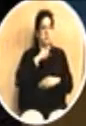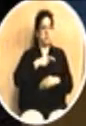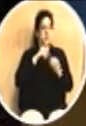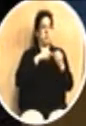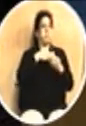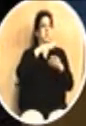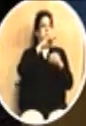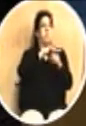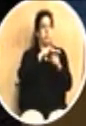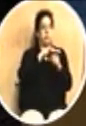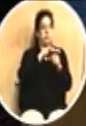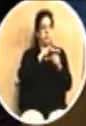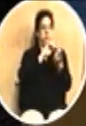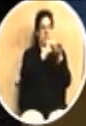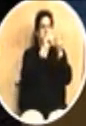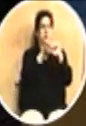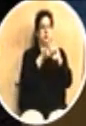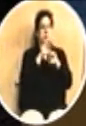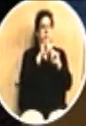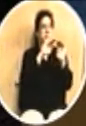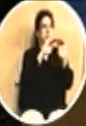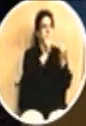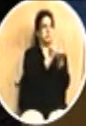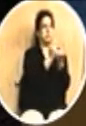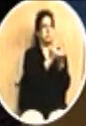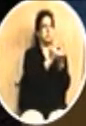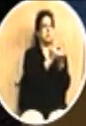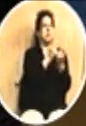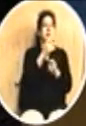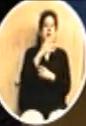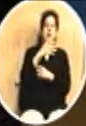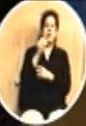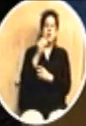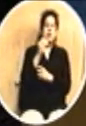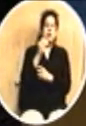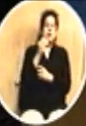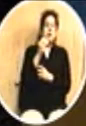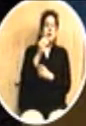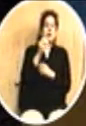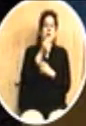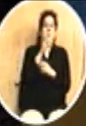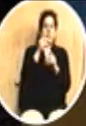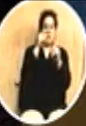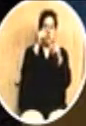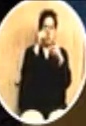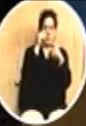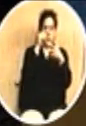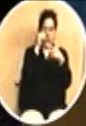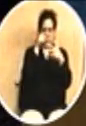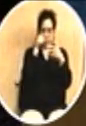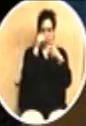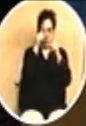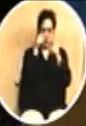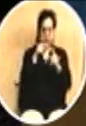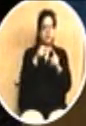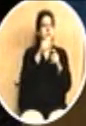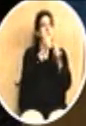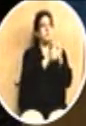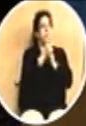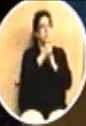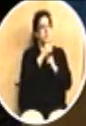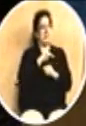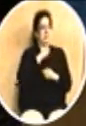vote being overturned by the City Council and the Mayor. In a few points that I'd like to make, everybody's upset about the